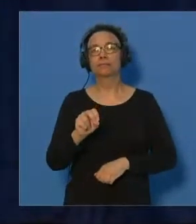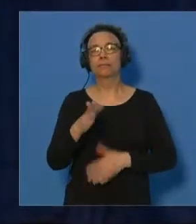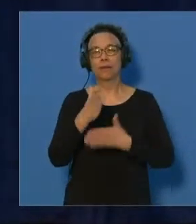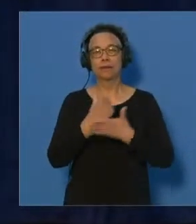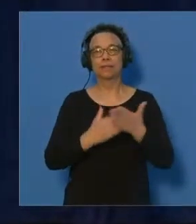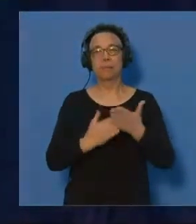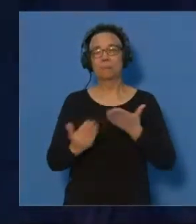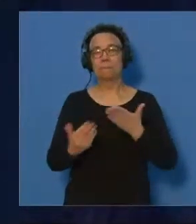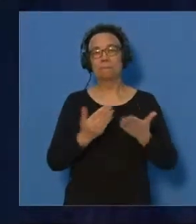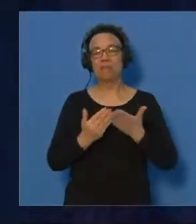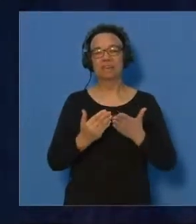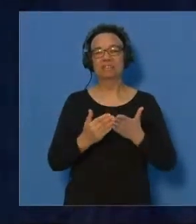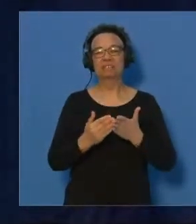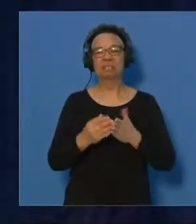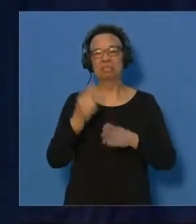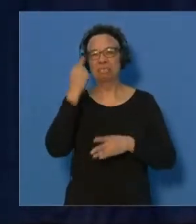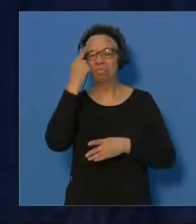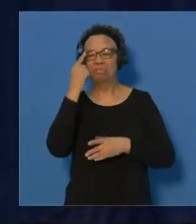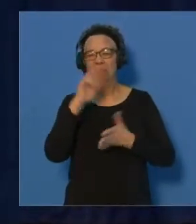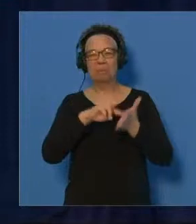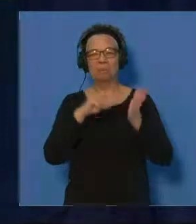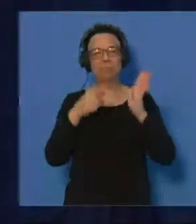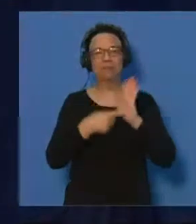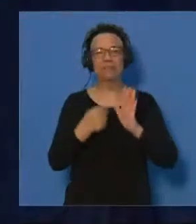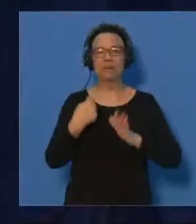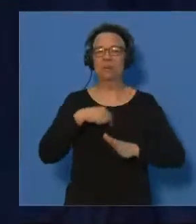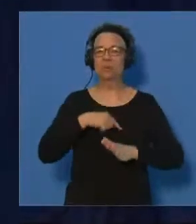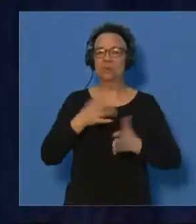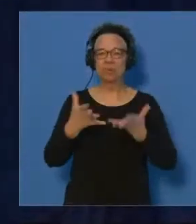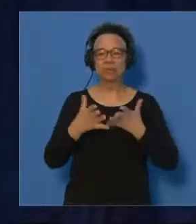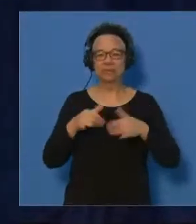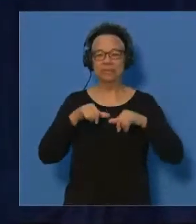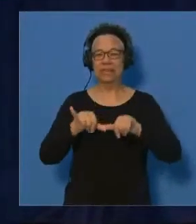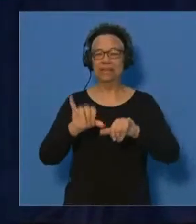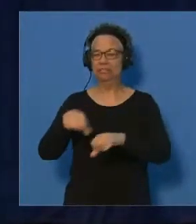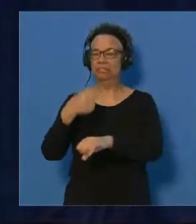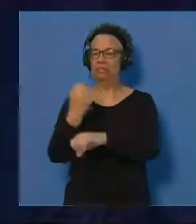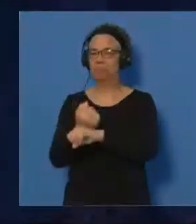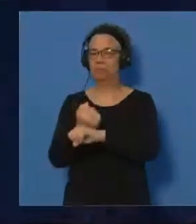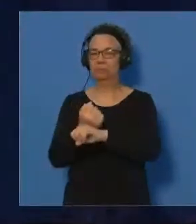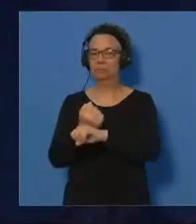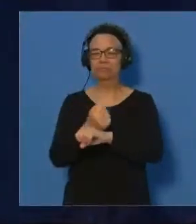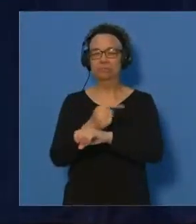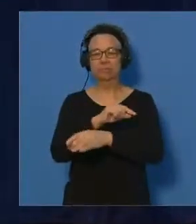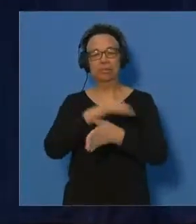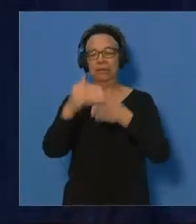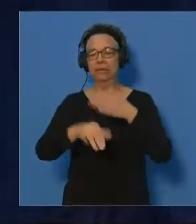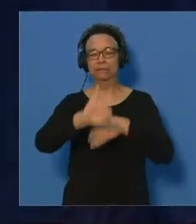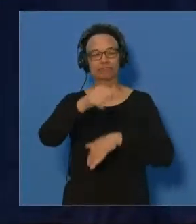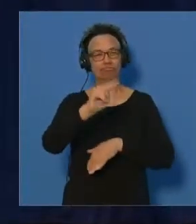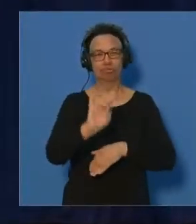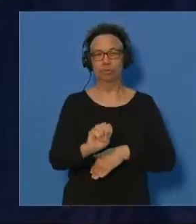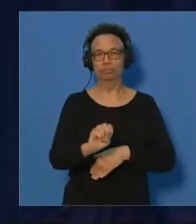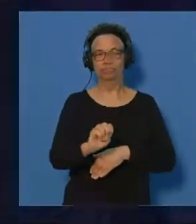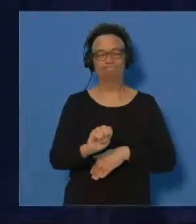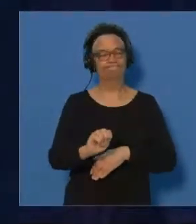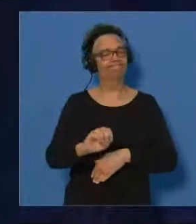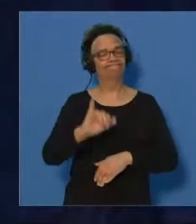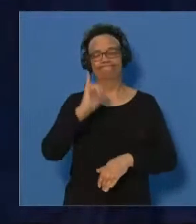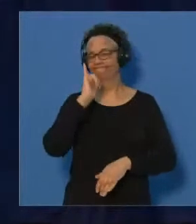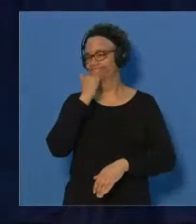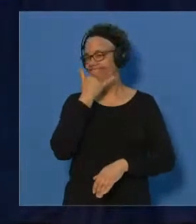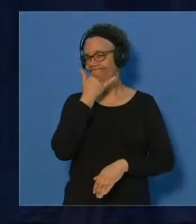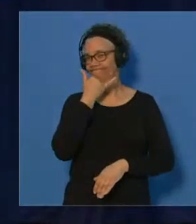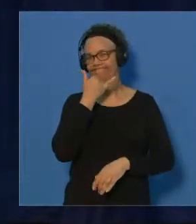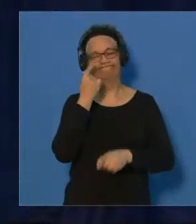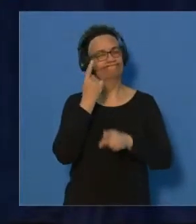Some may have interpreted this to mean that we intend to remain in shelter in place until the end of June. That is not the